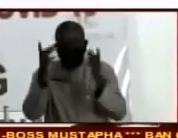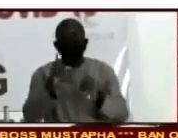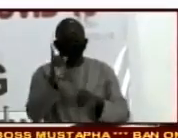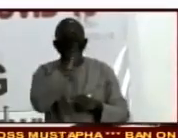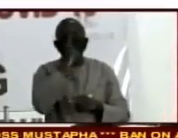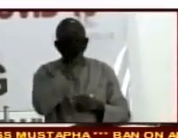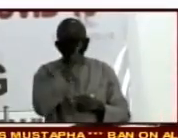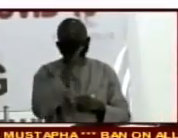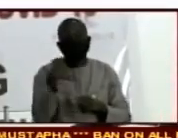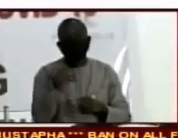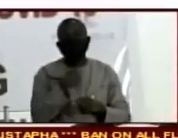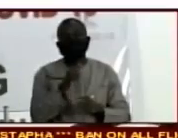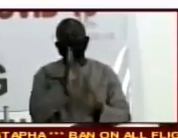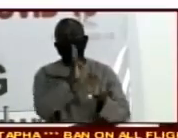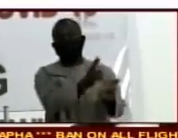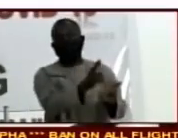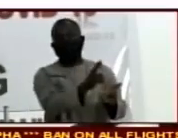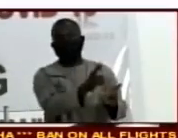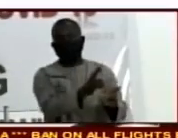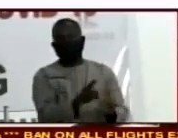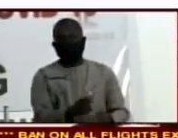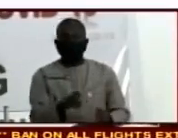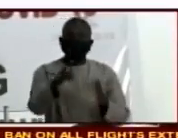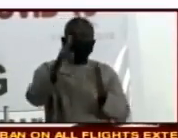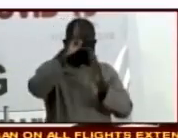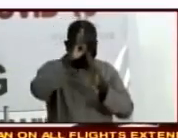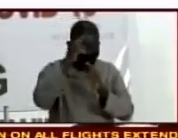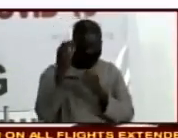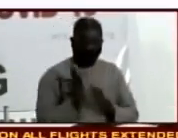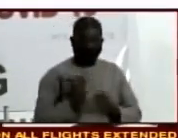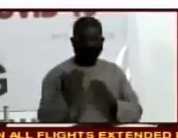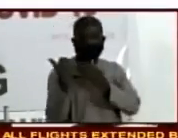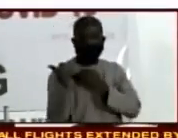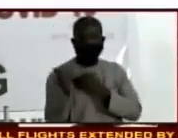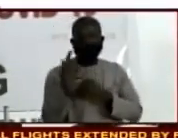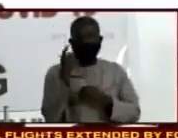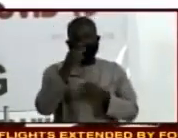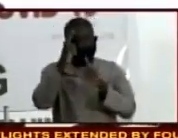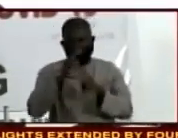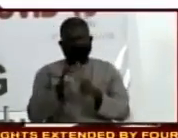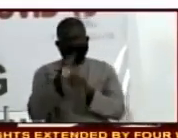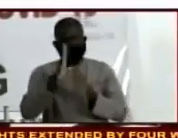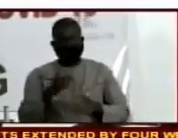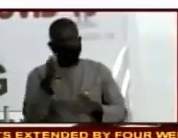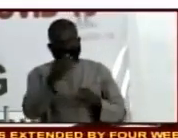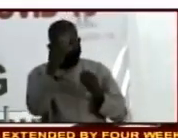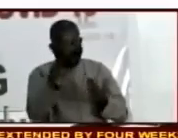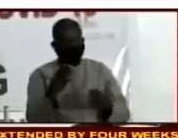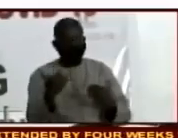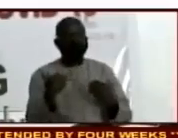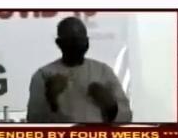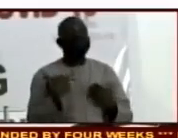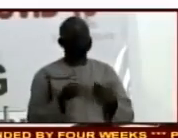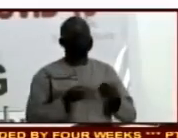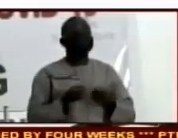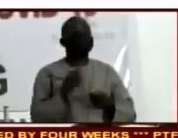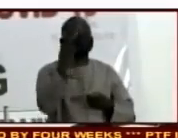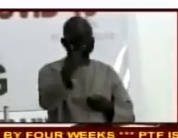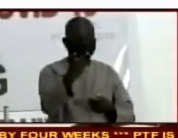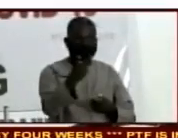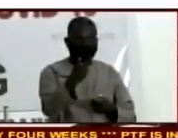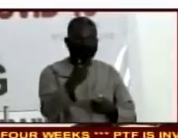those rumors. Because our responsibility, like the Honorable Minister of Information will always say, is managing two outbreaks. One